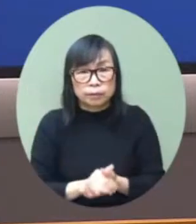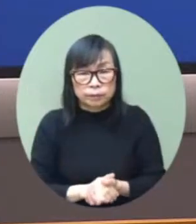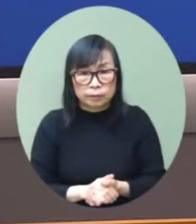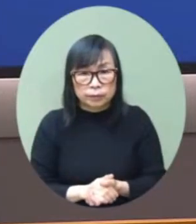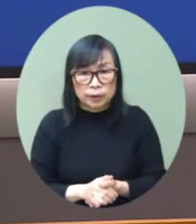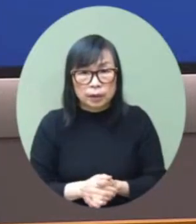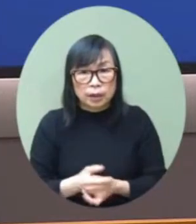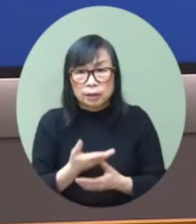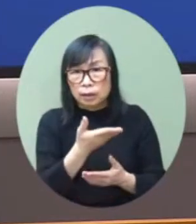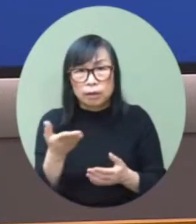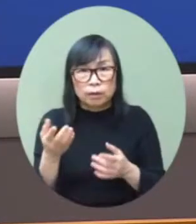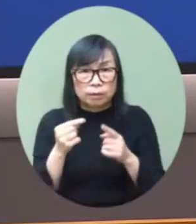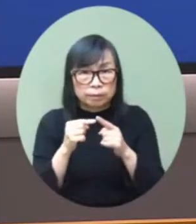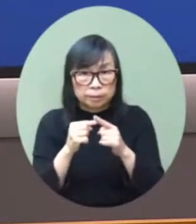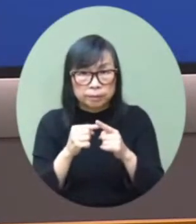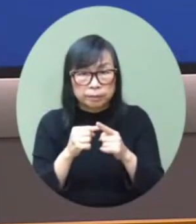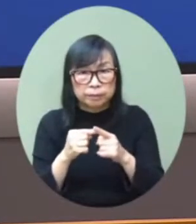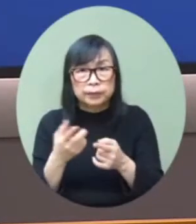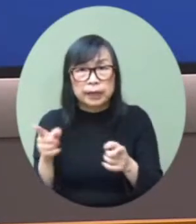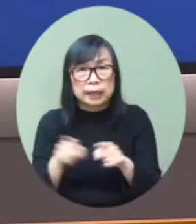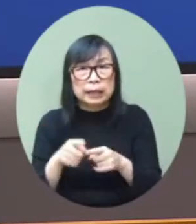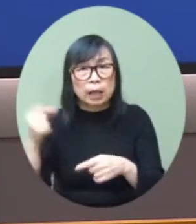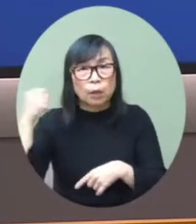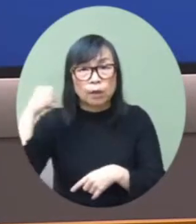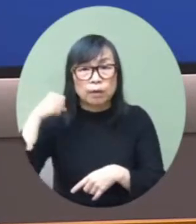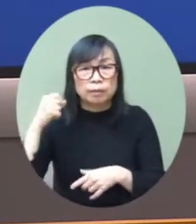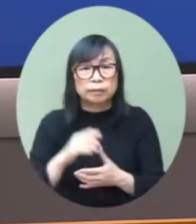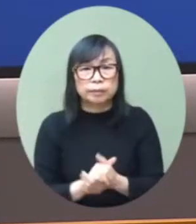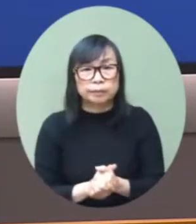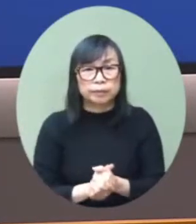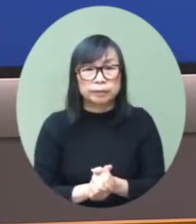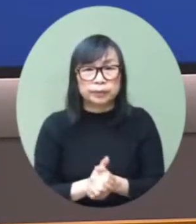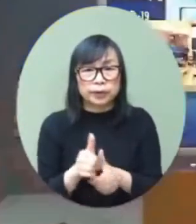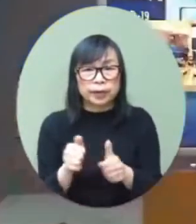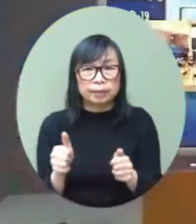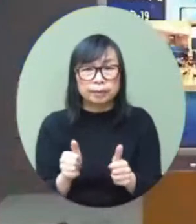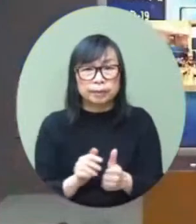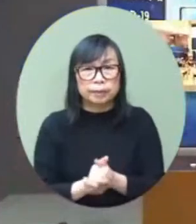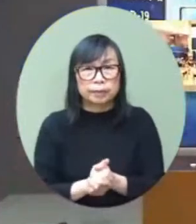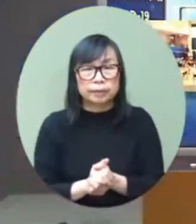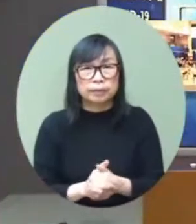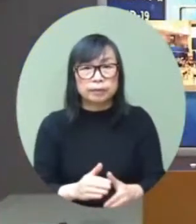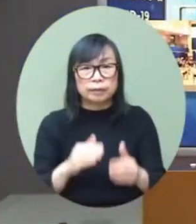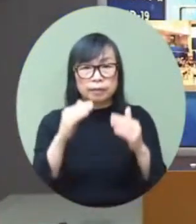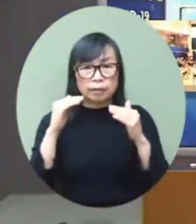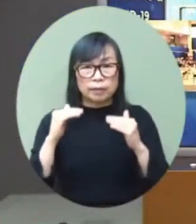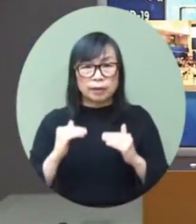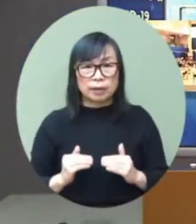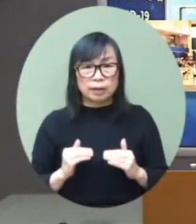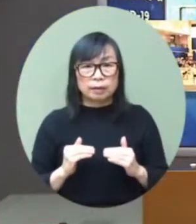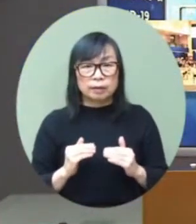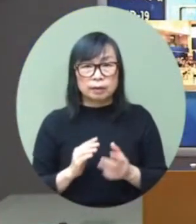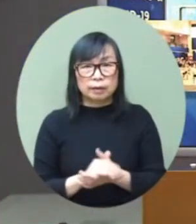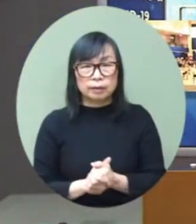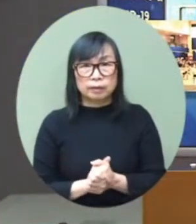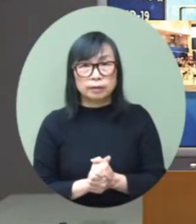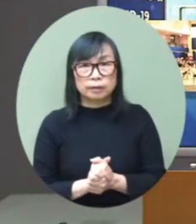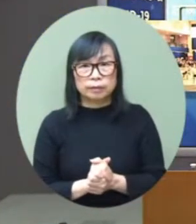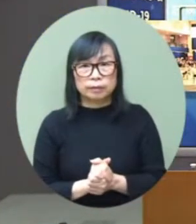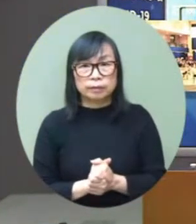evening dining service may open, and certain premises may also reopen. We all need to work together. The